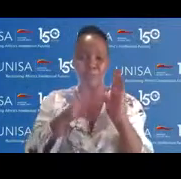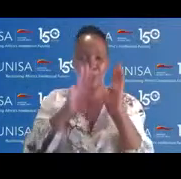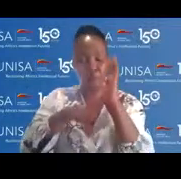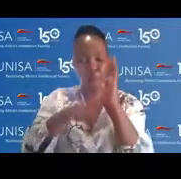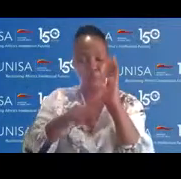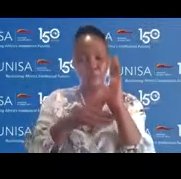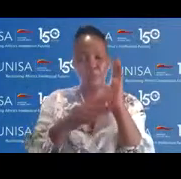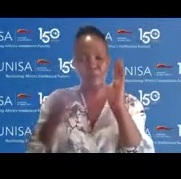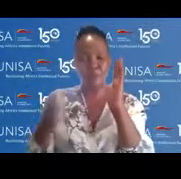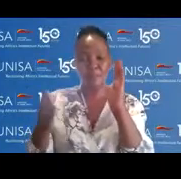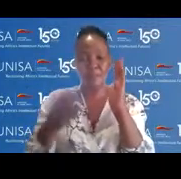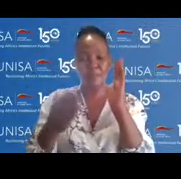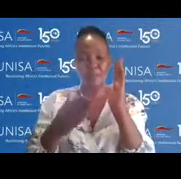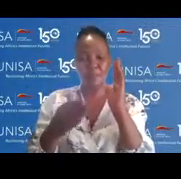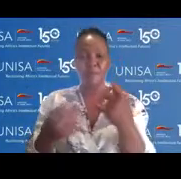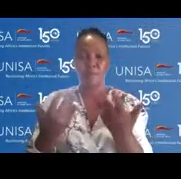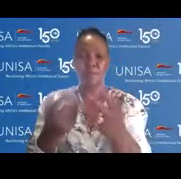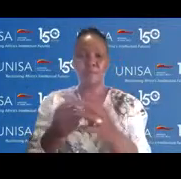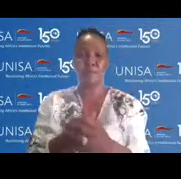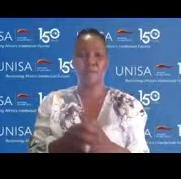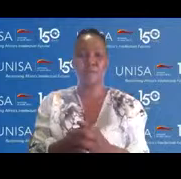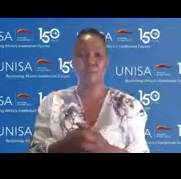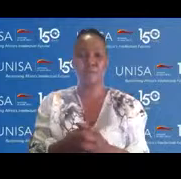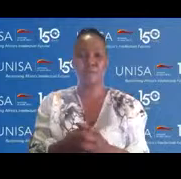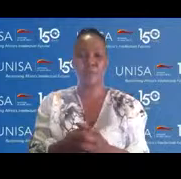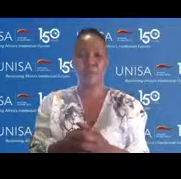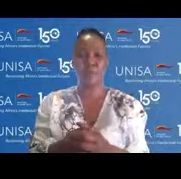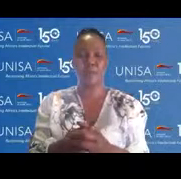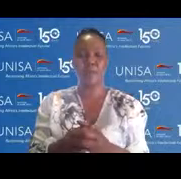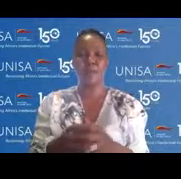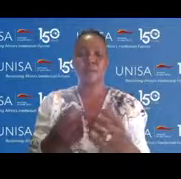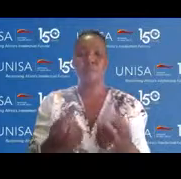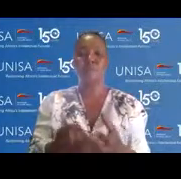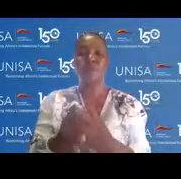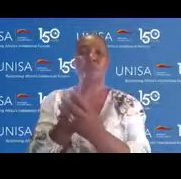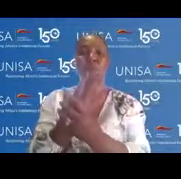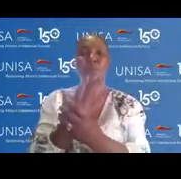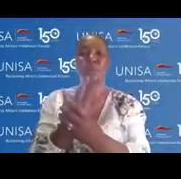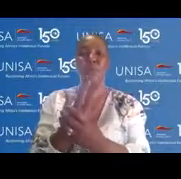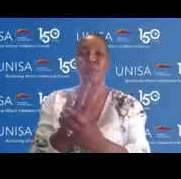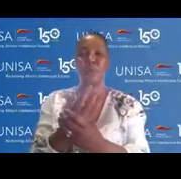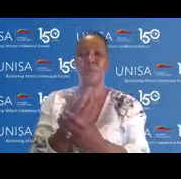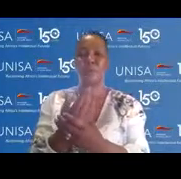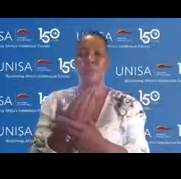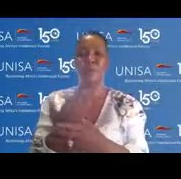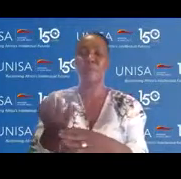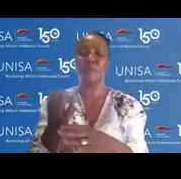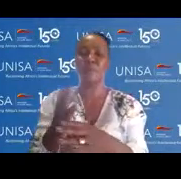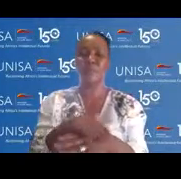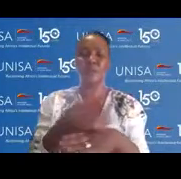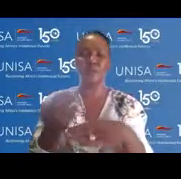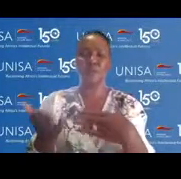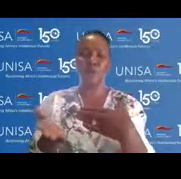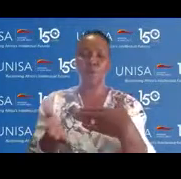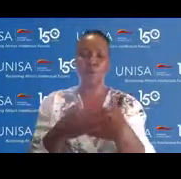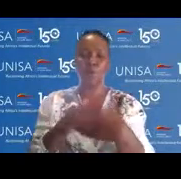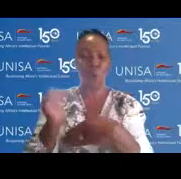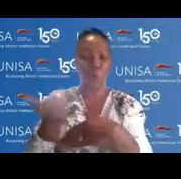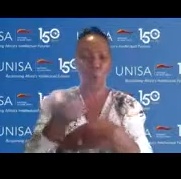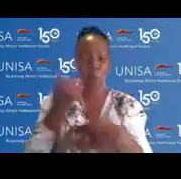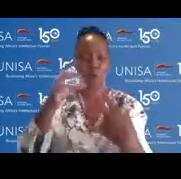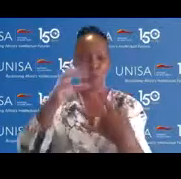stripes, sort of a pop-up menu, then you'll see there's a close all option. So that's also quite